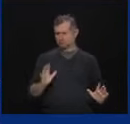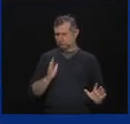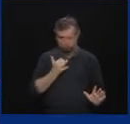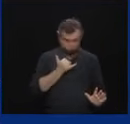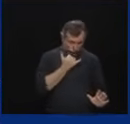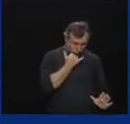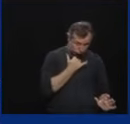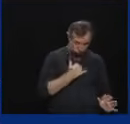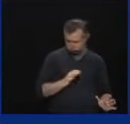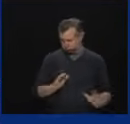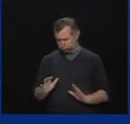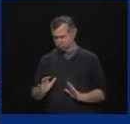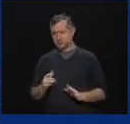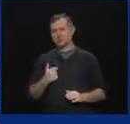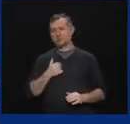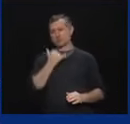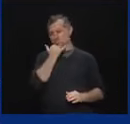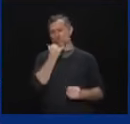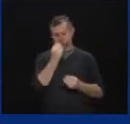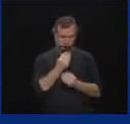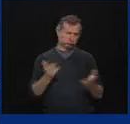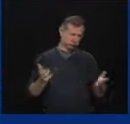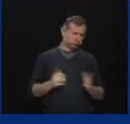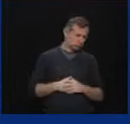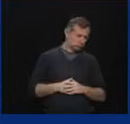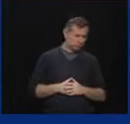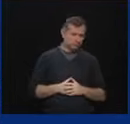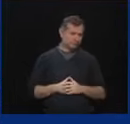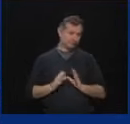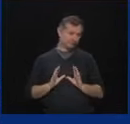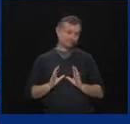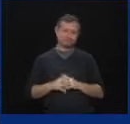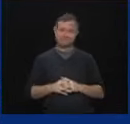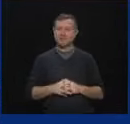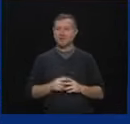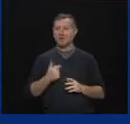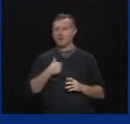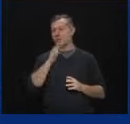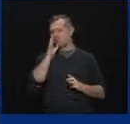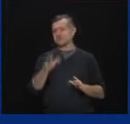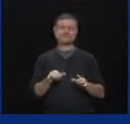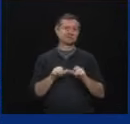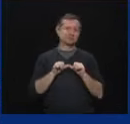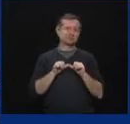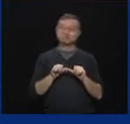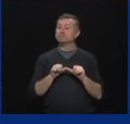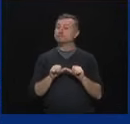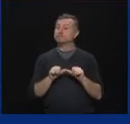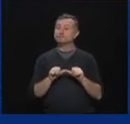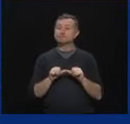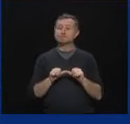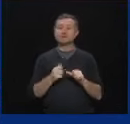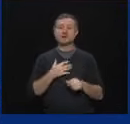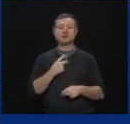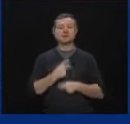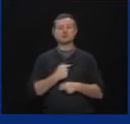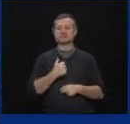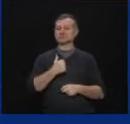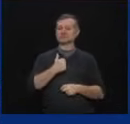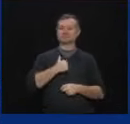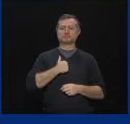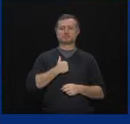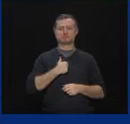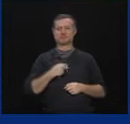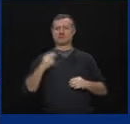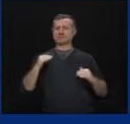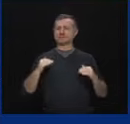they are wrong. I'm going to let them know right now they're wrong. But I'm going to continue to hold myself with the highest levels of integrity, as I'm going to hold everyone in